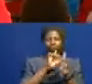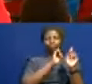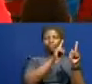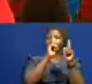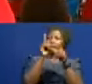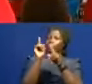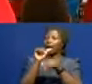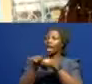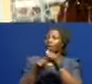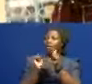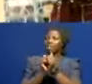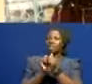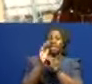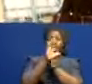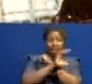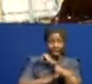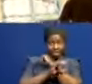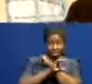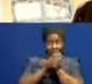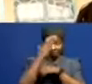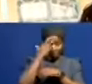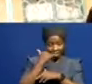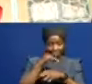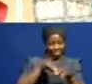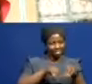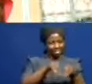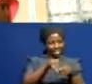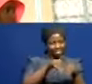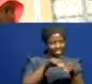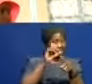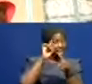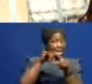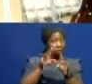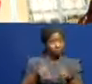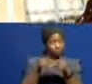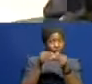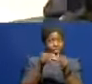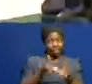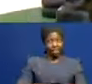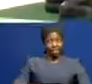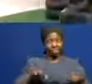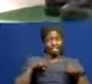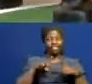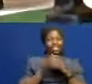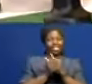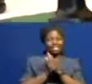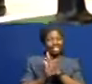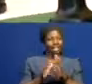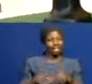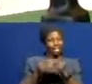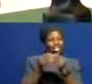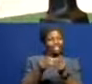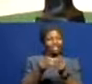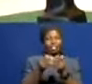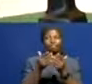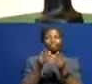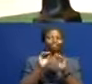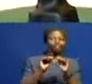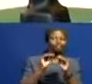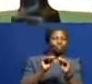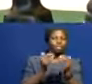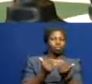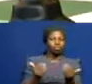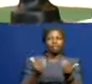countries because of chess. The initiative is set to provide life skills by teaching the children the game, giving mentorship to the less privileged, and